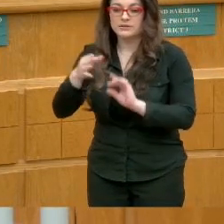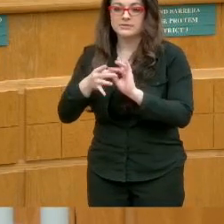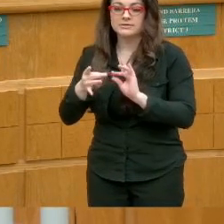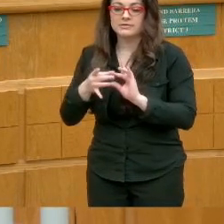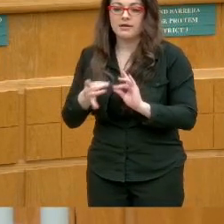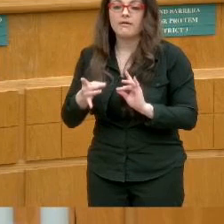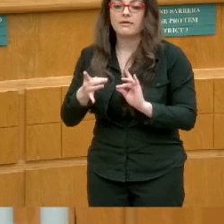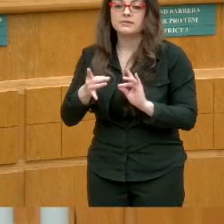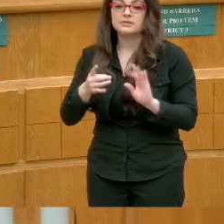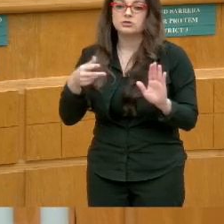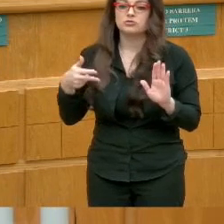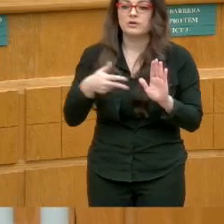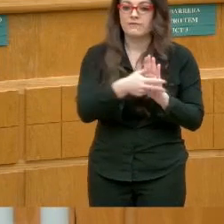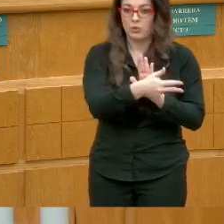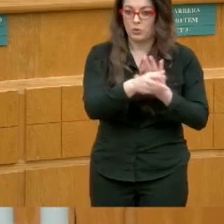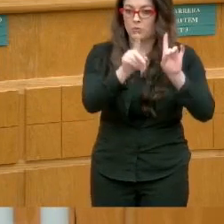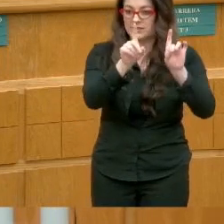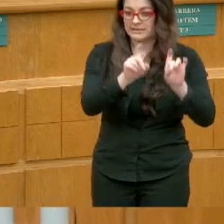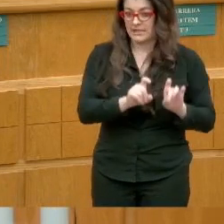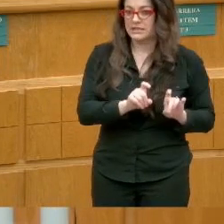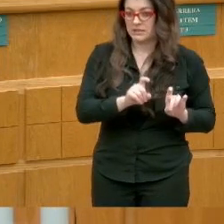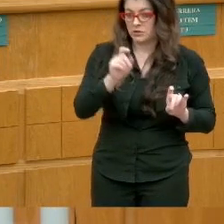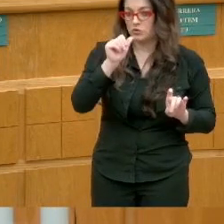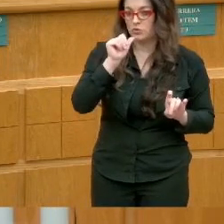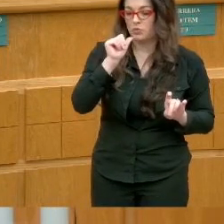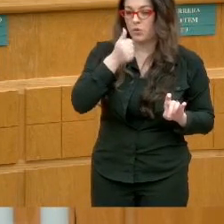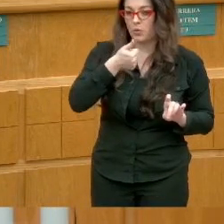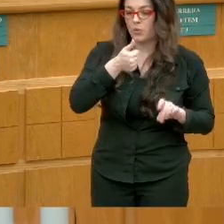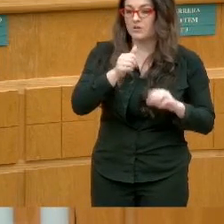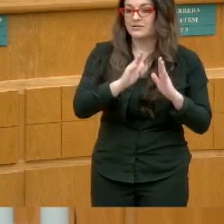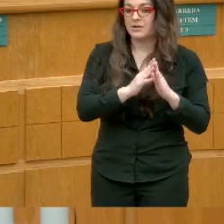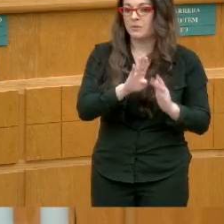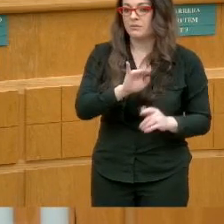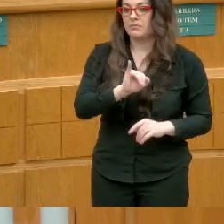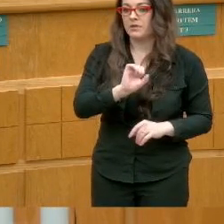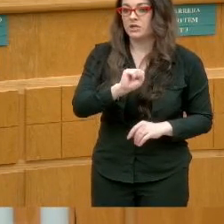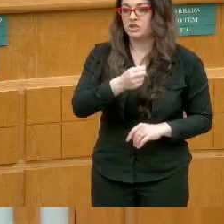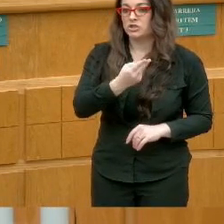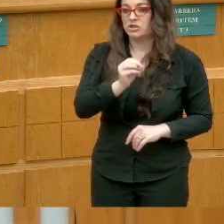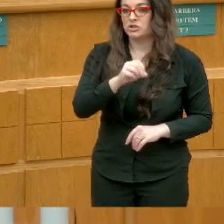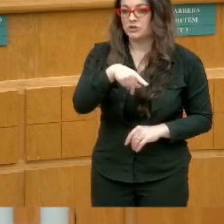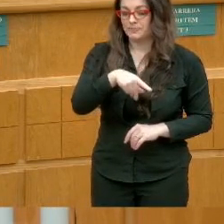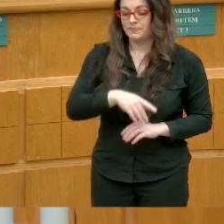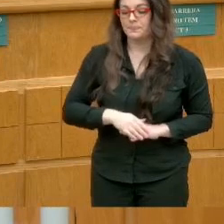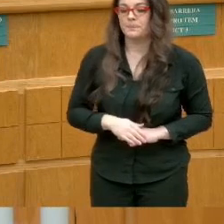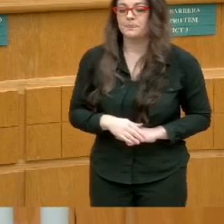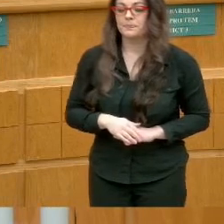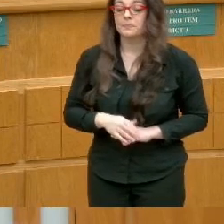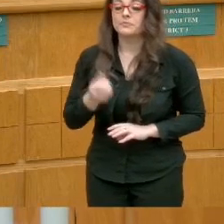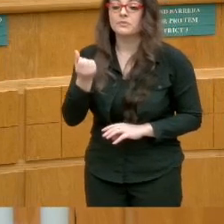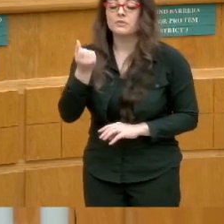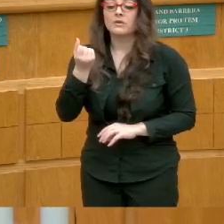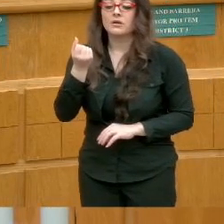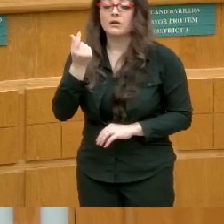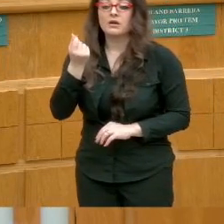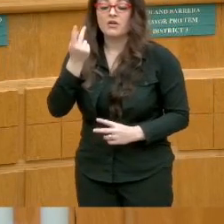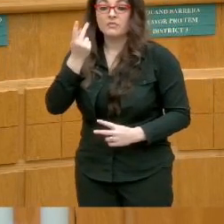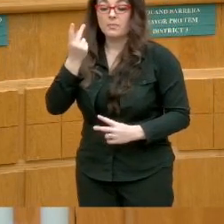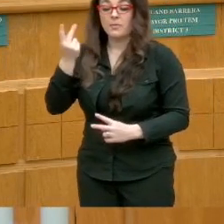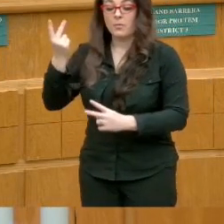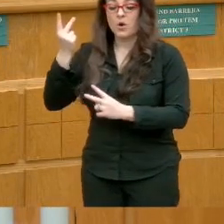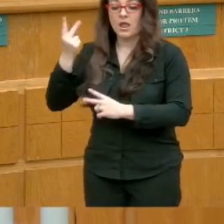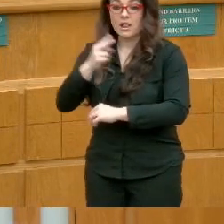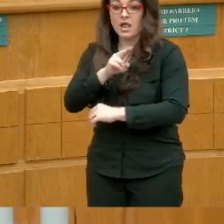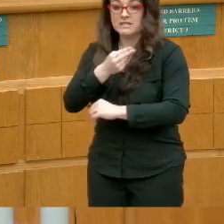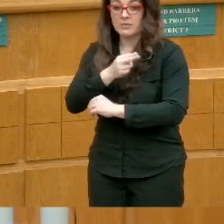site tomorrow. It'll be in Bishop tomorrow. But at the former Memorial Hospital parking lot, there'll be a testing site